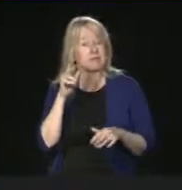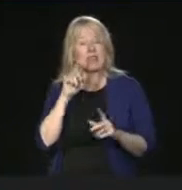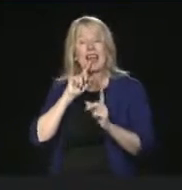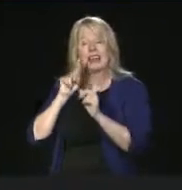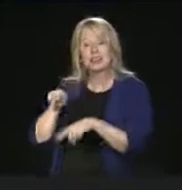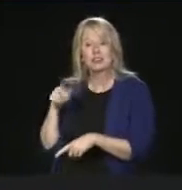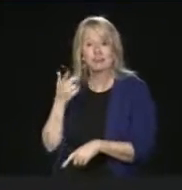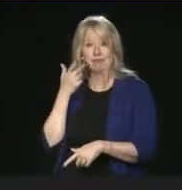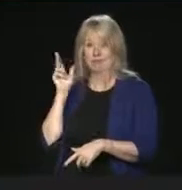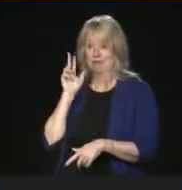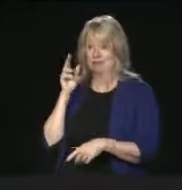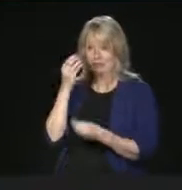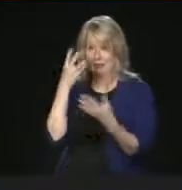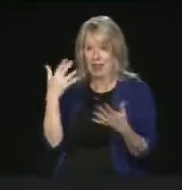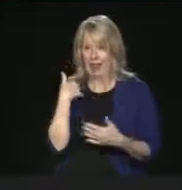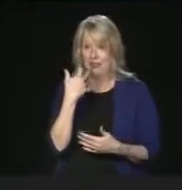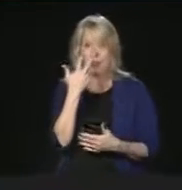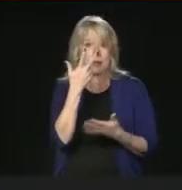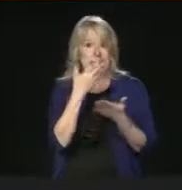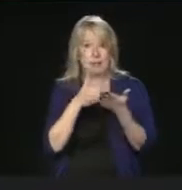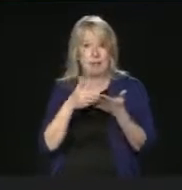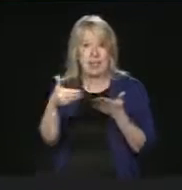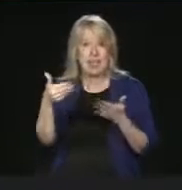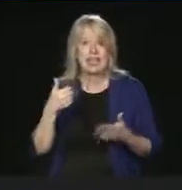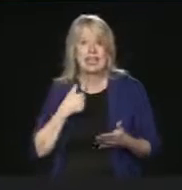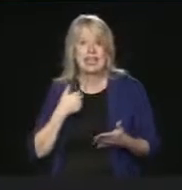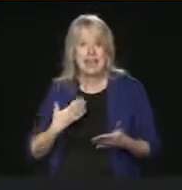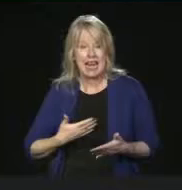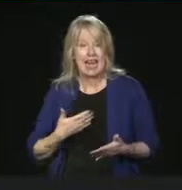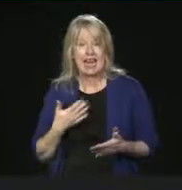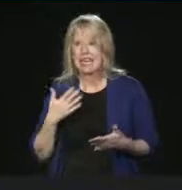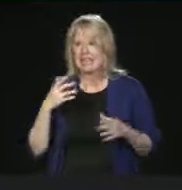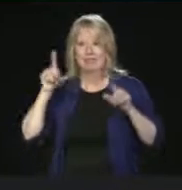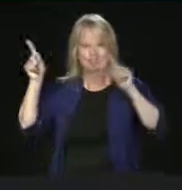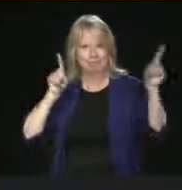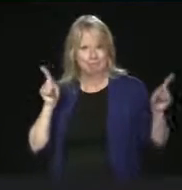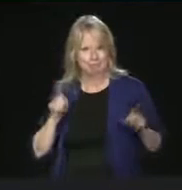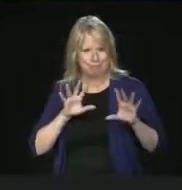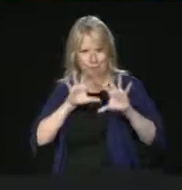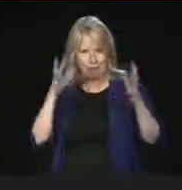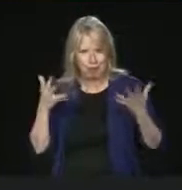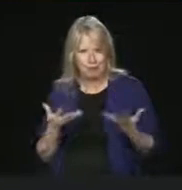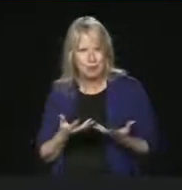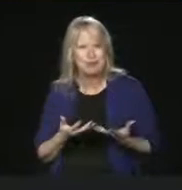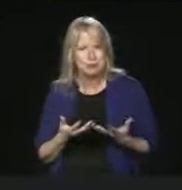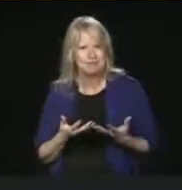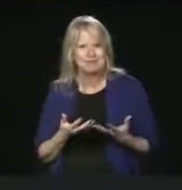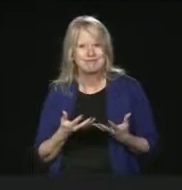are 3 million people at all times that are outside the country. Now, obviously,